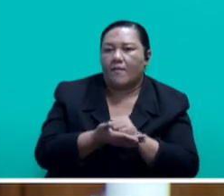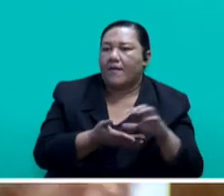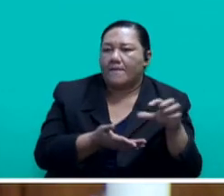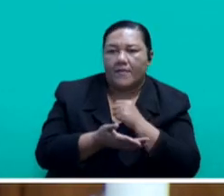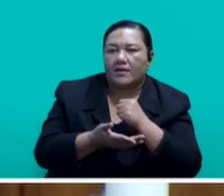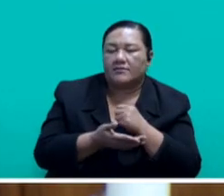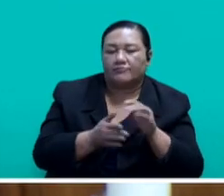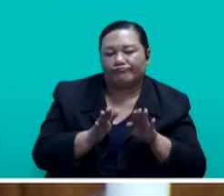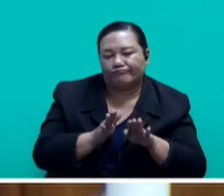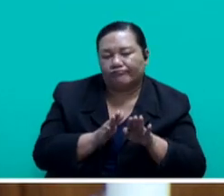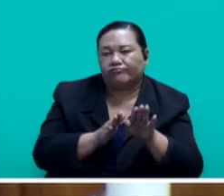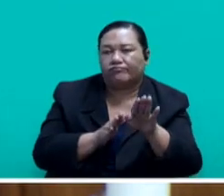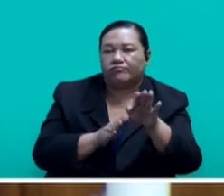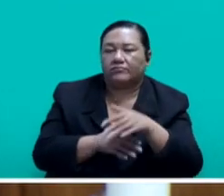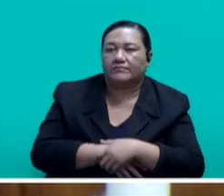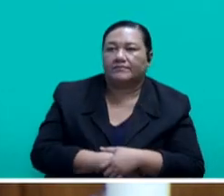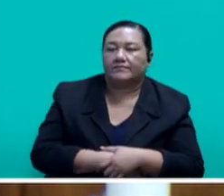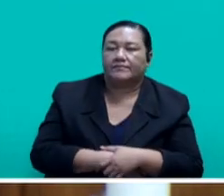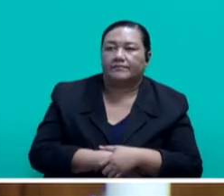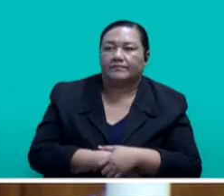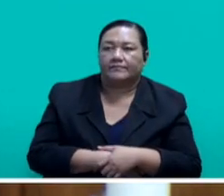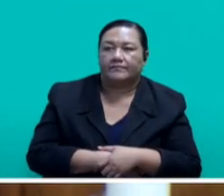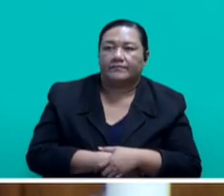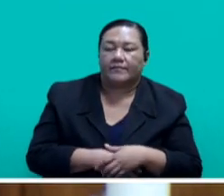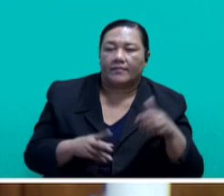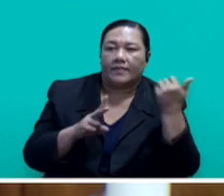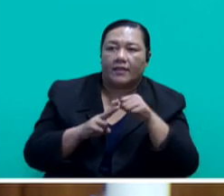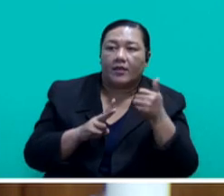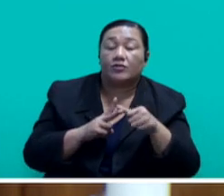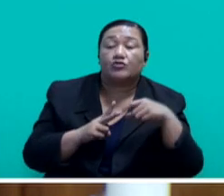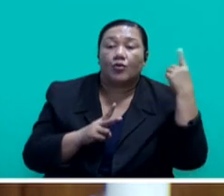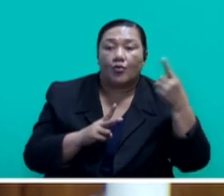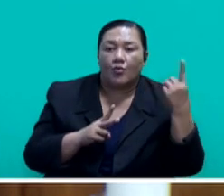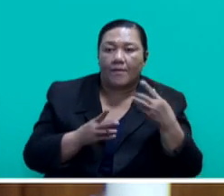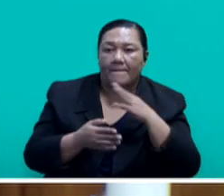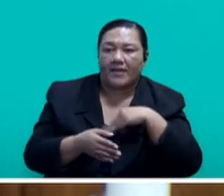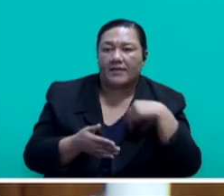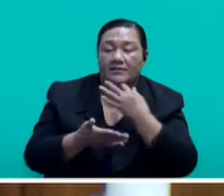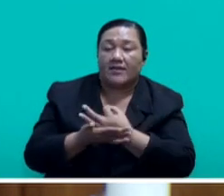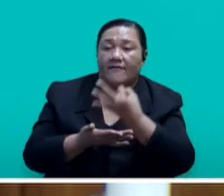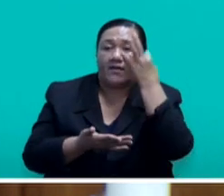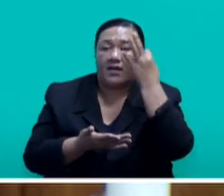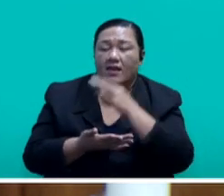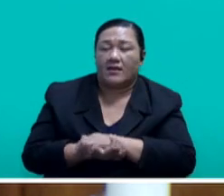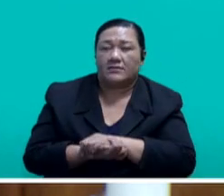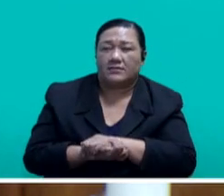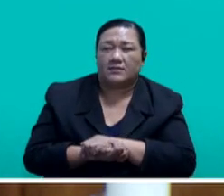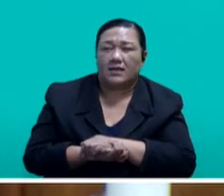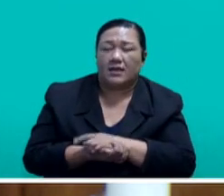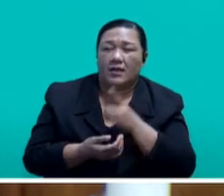what was mentioned by the Honorable Minister for Finance regarding the